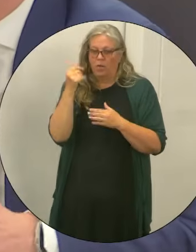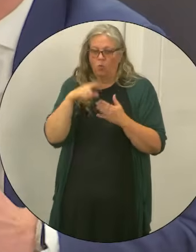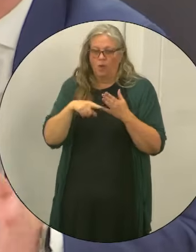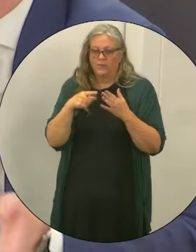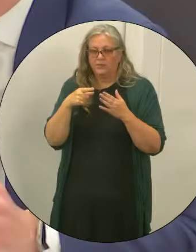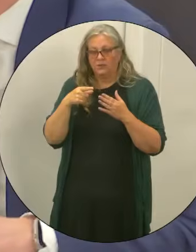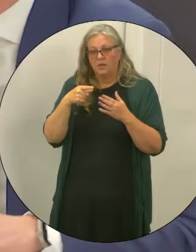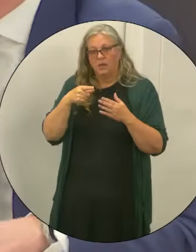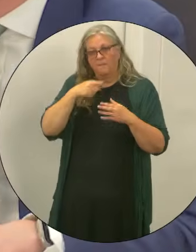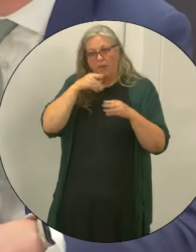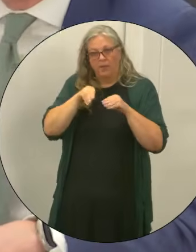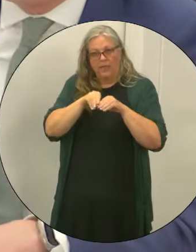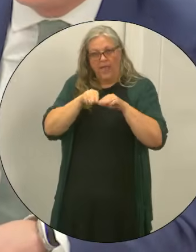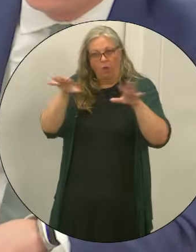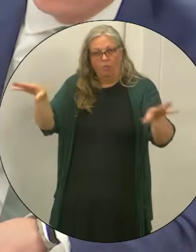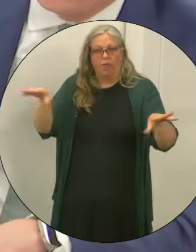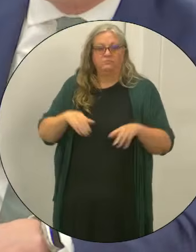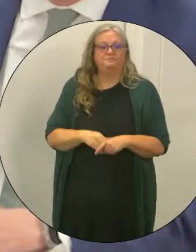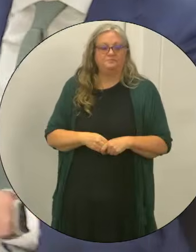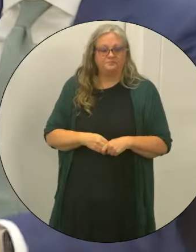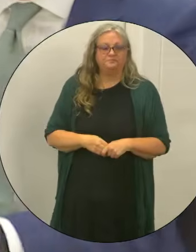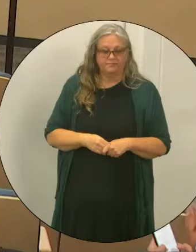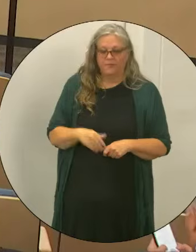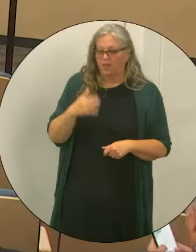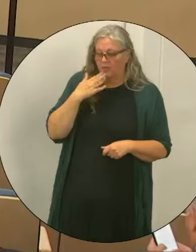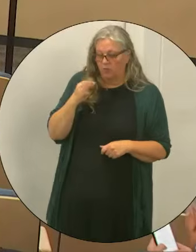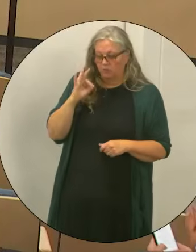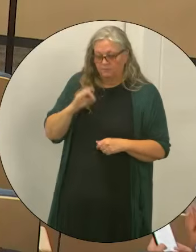out there on Nellis. Perfect. Thank you so much.